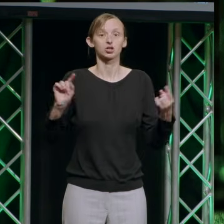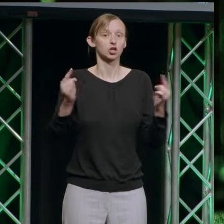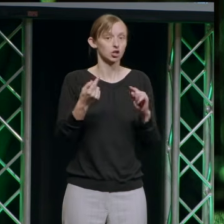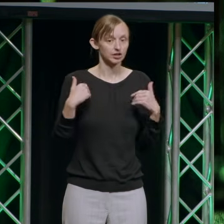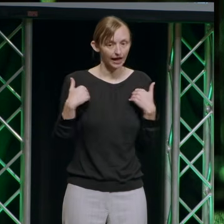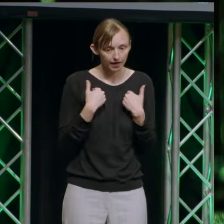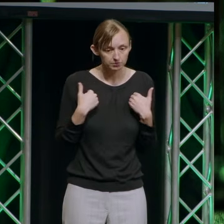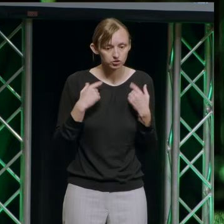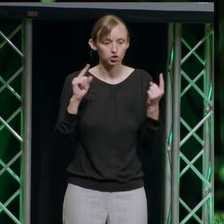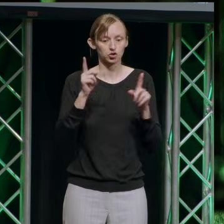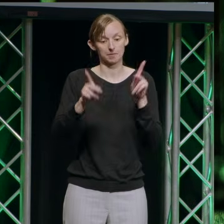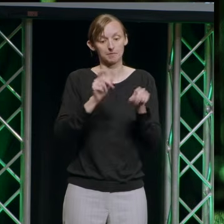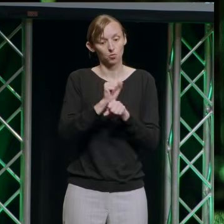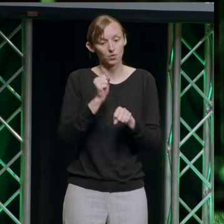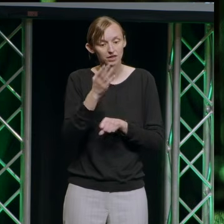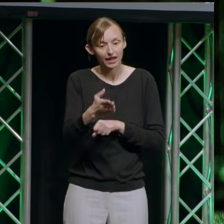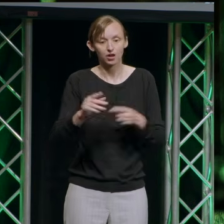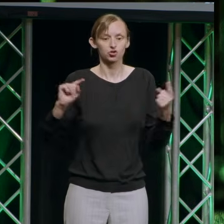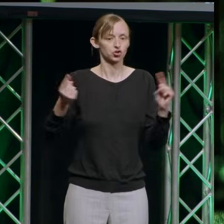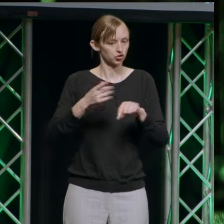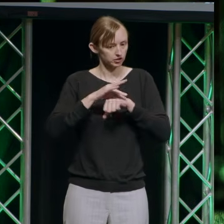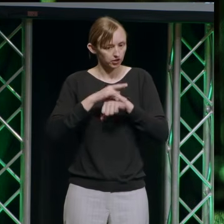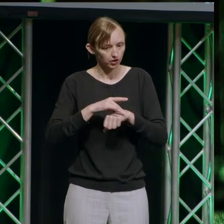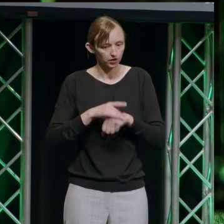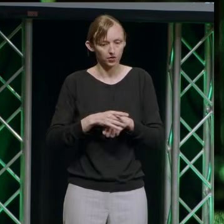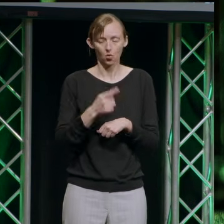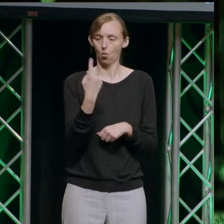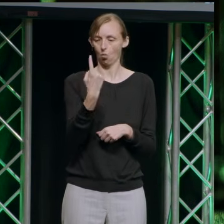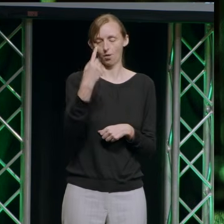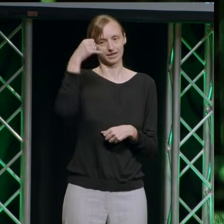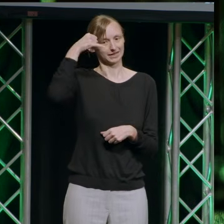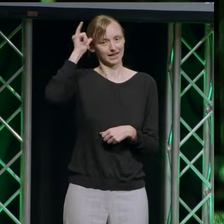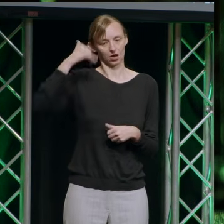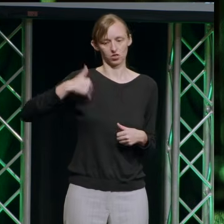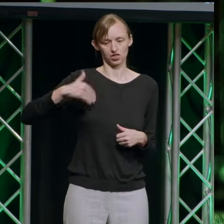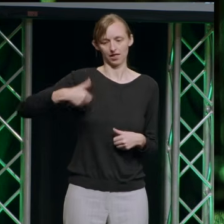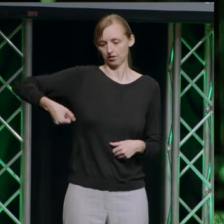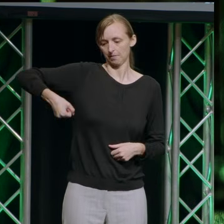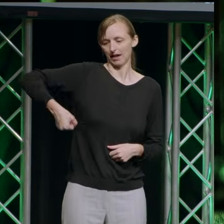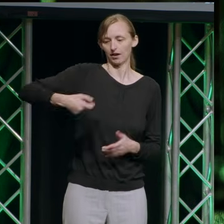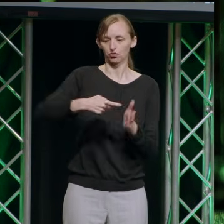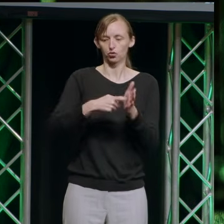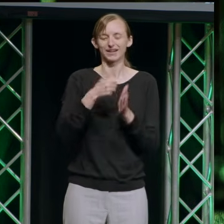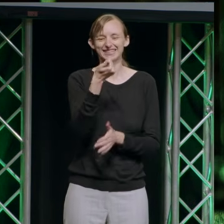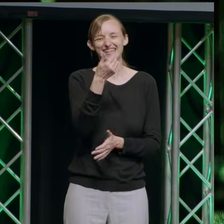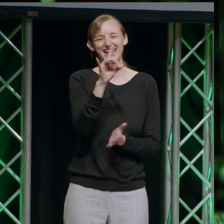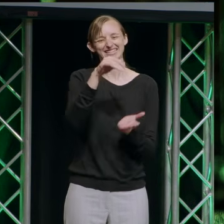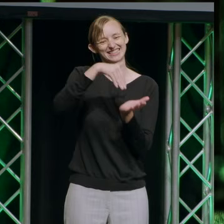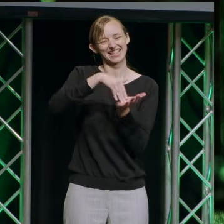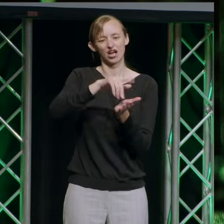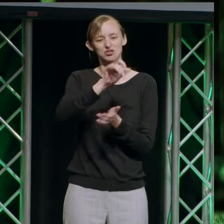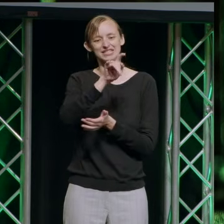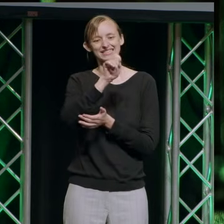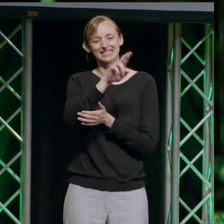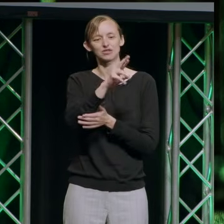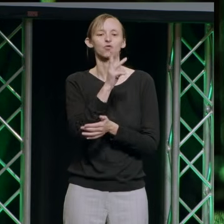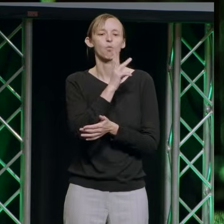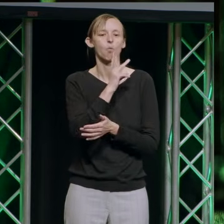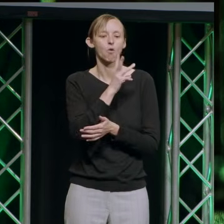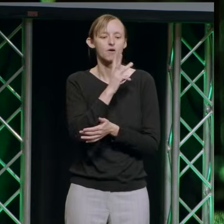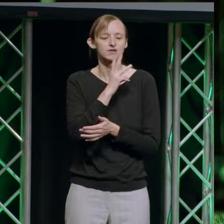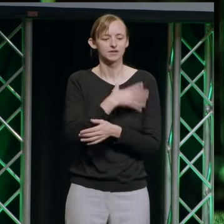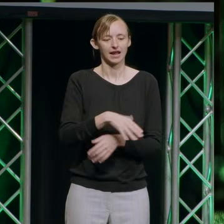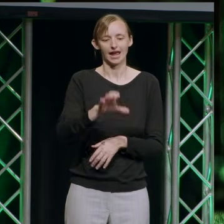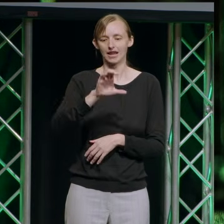animals, workers, and the environment. One cow leather handbag requires 18,000 liters of water to produce, and the